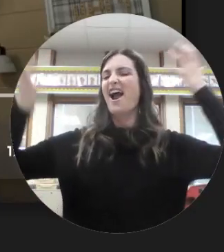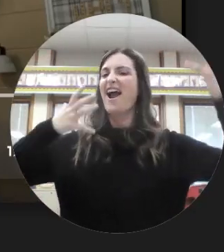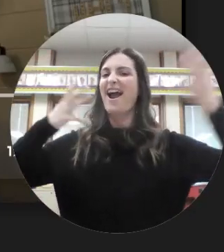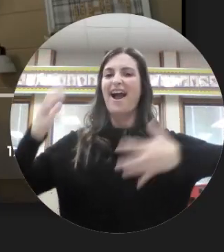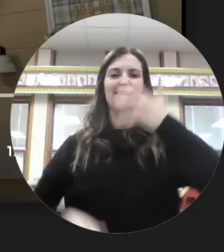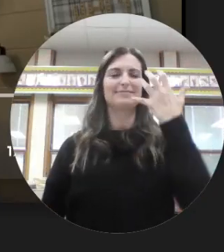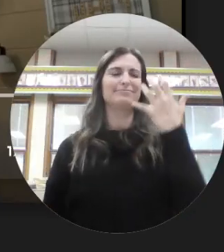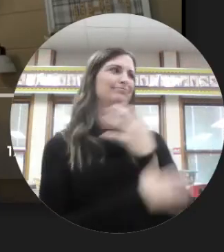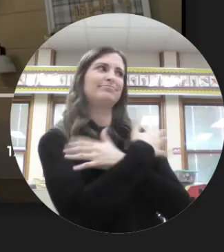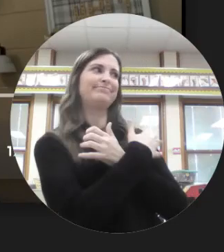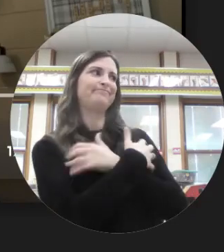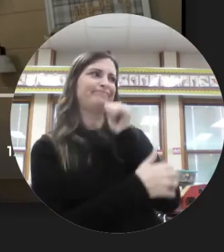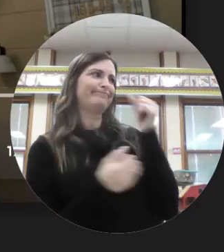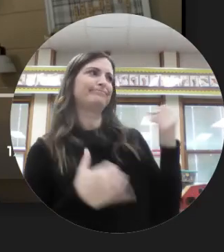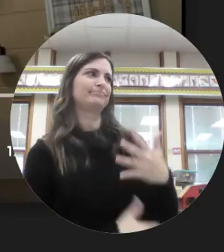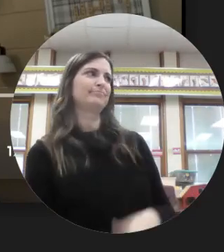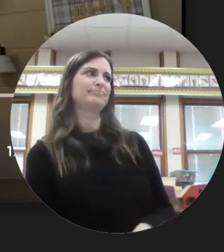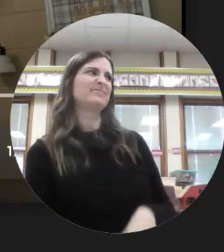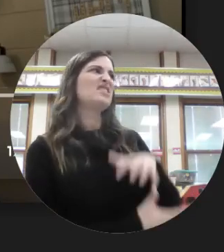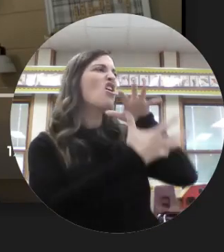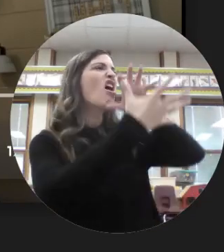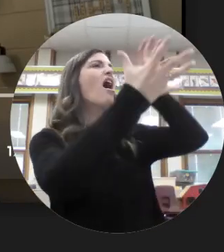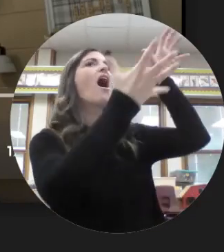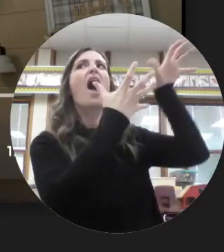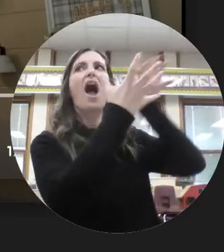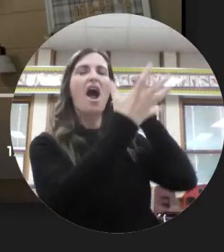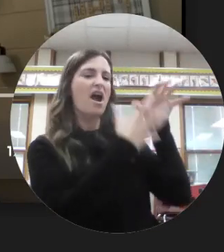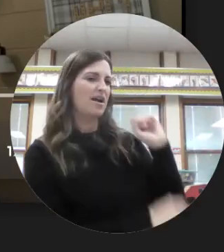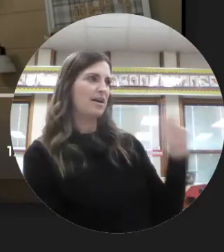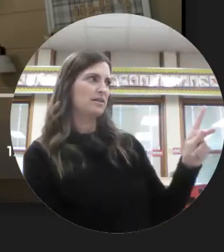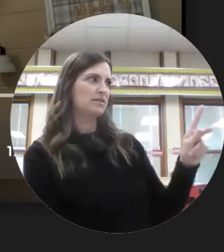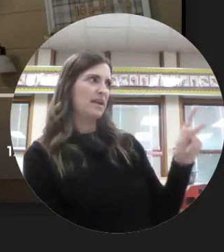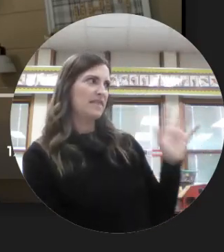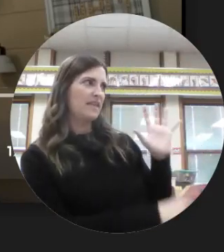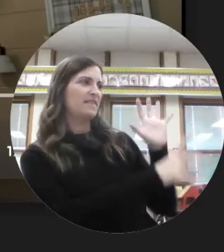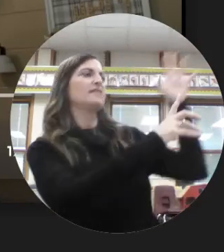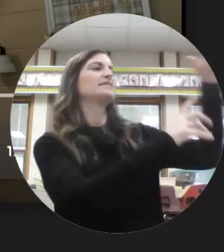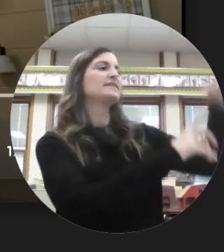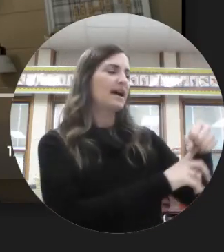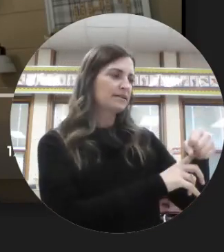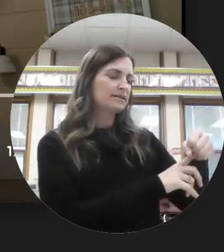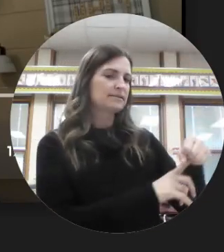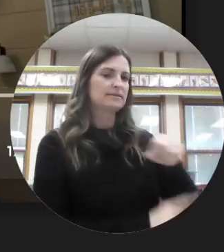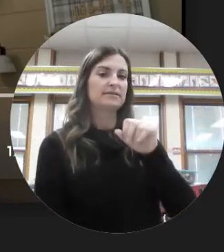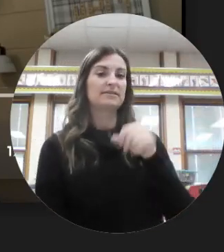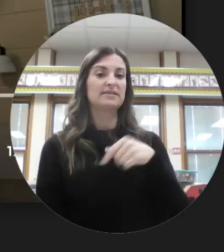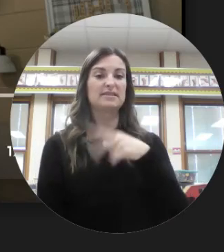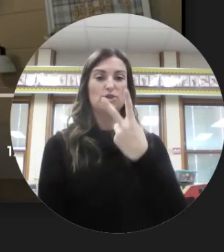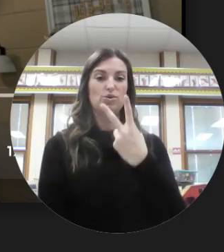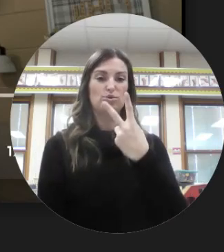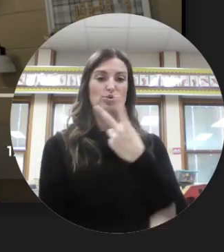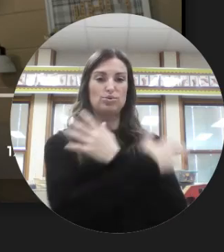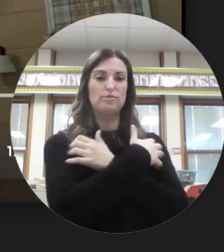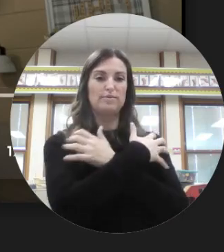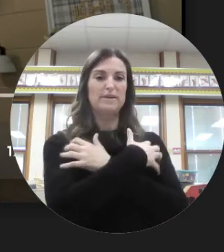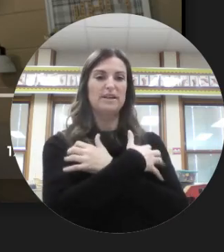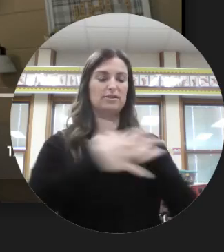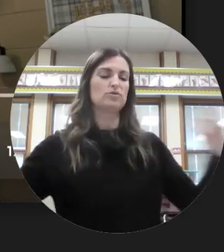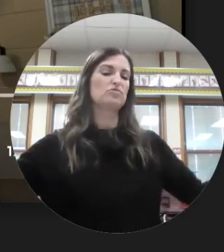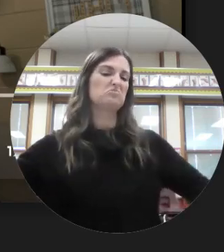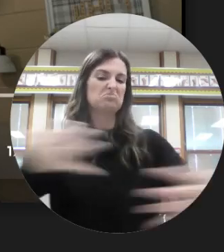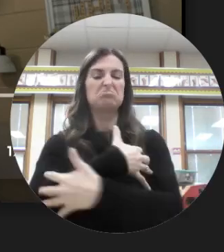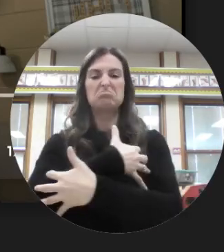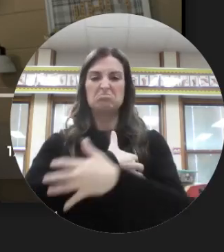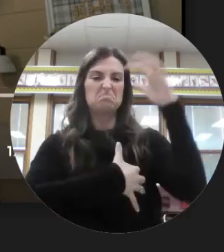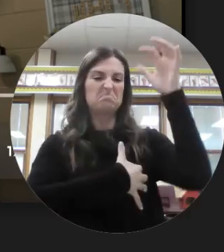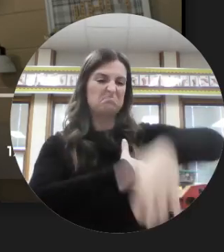were not intimidated. They roared right back, and then they attacked. Nettle pulled Roz into a fierce bear hug while Thorn clawed at